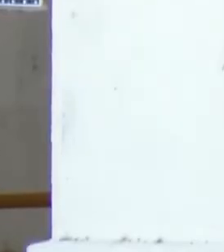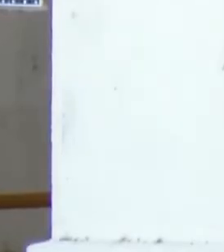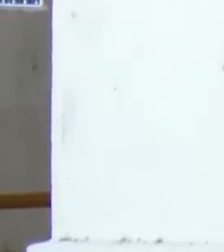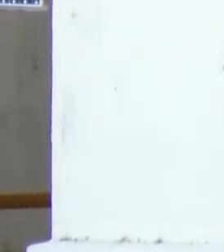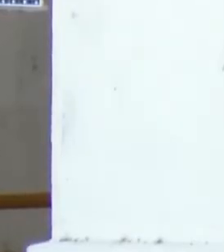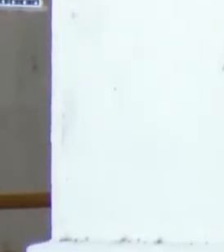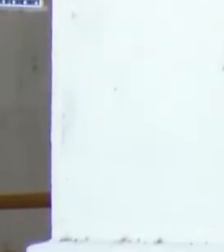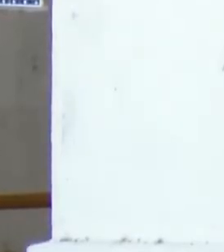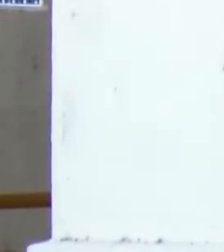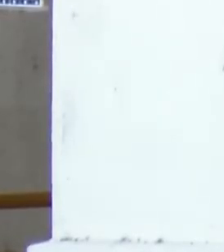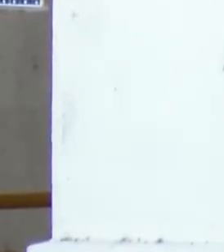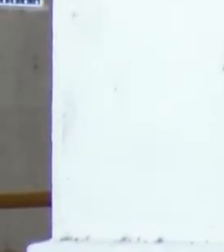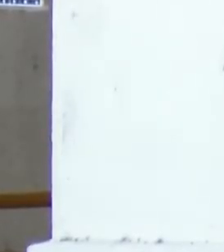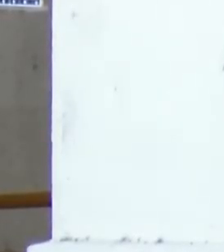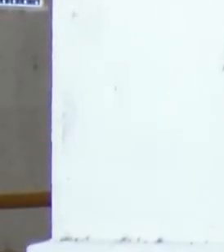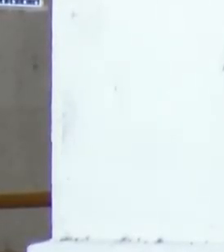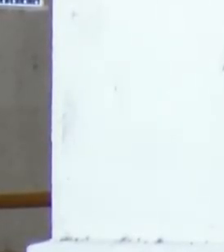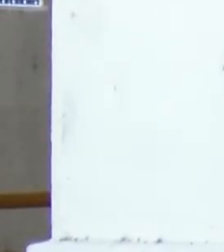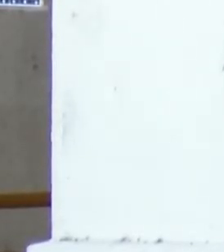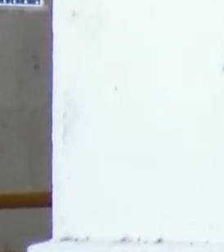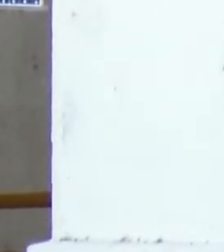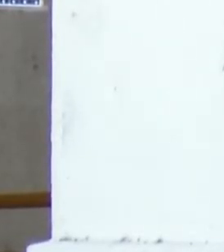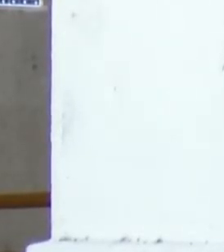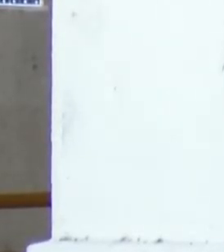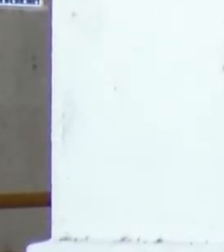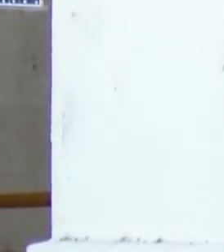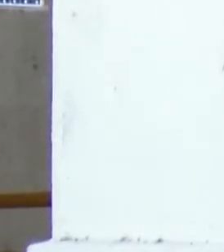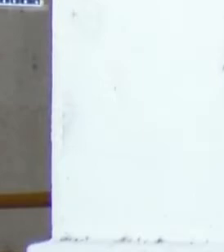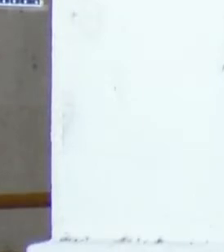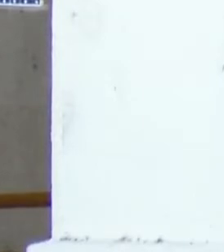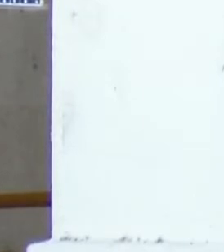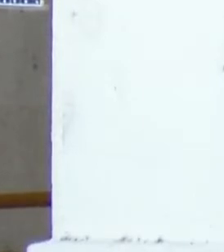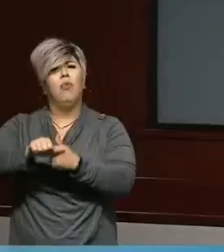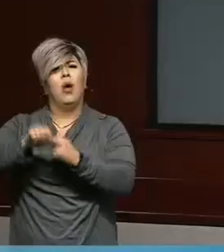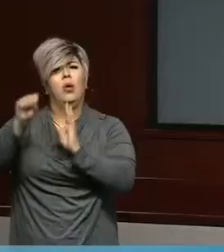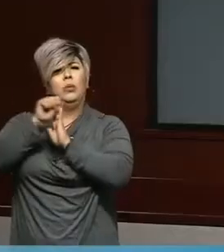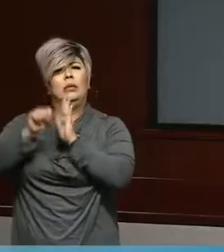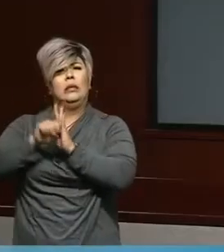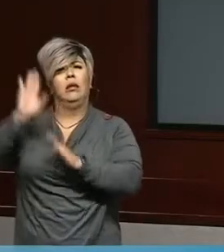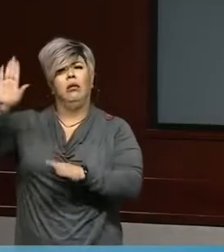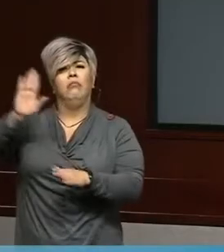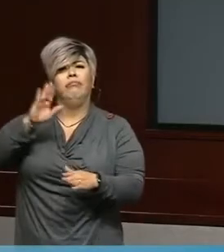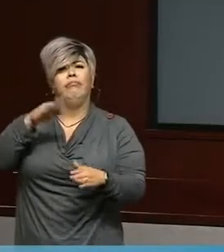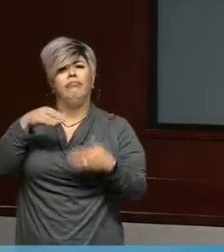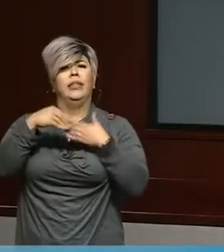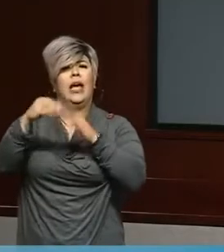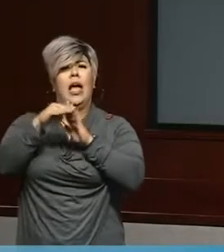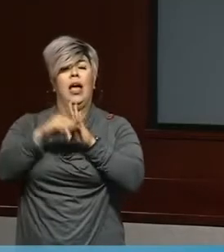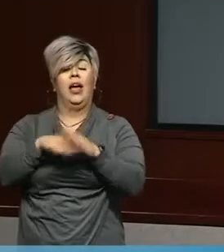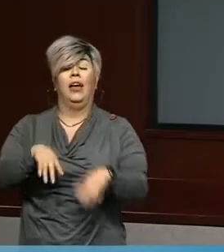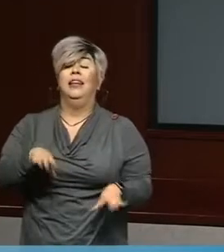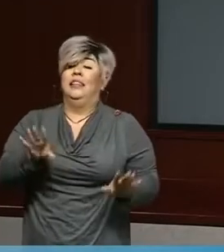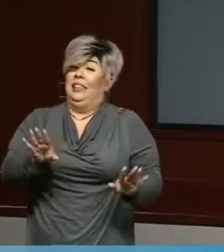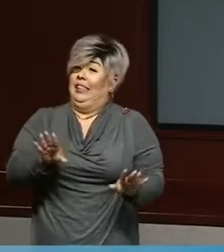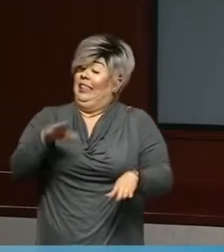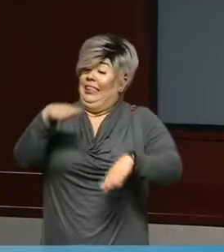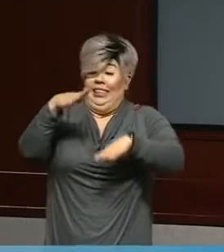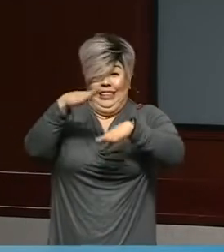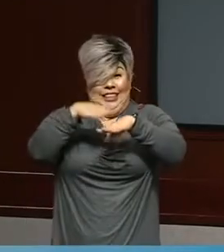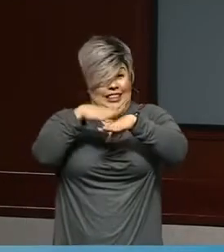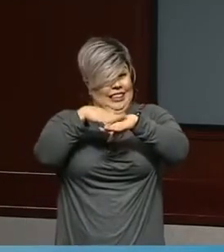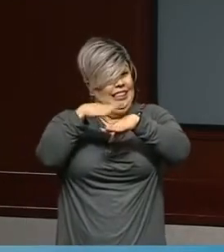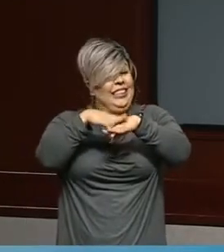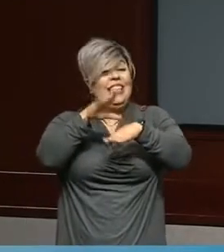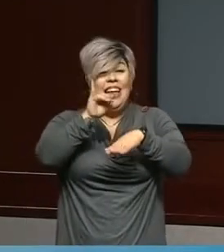means to close down rule breaking businesses for good later down the road. If you are one of those businesses in this community, you're doing